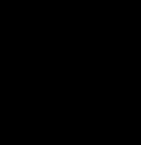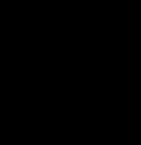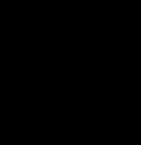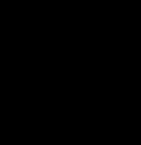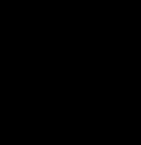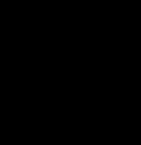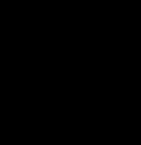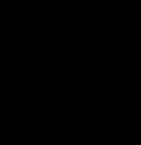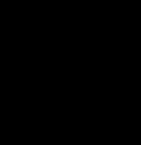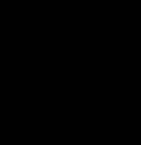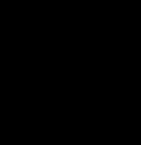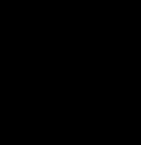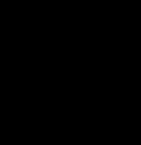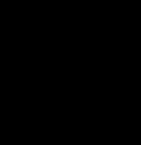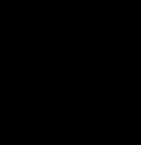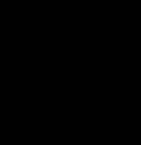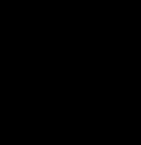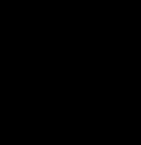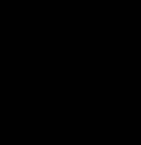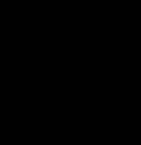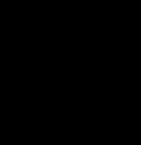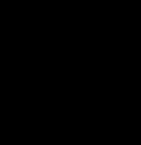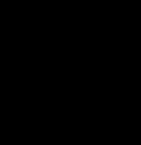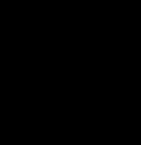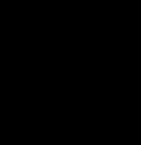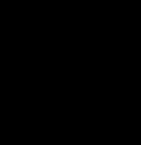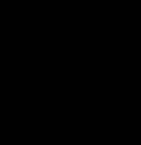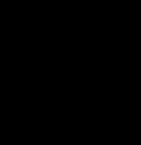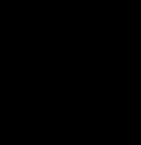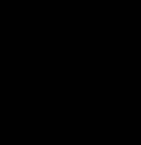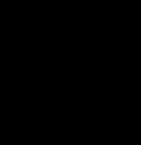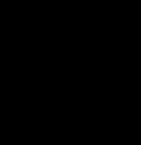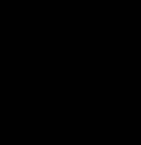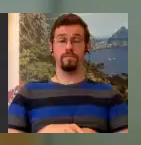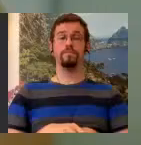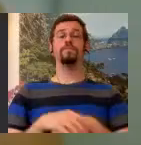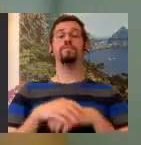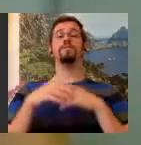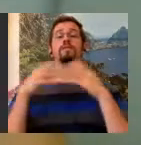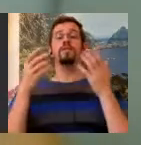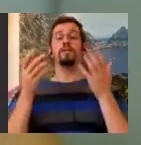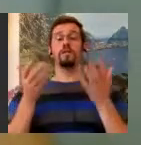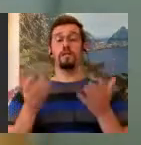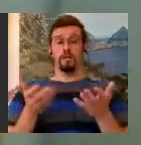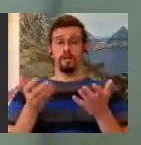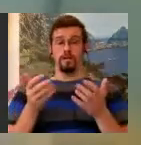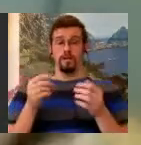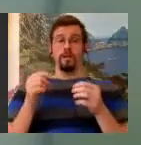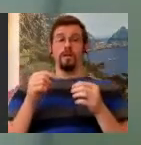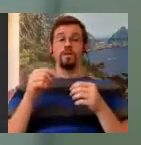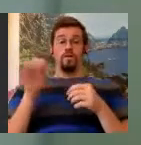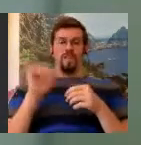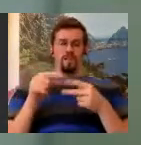here we go. Okay. Now, going back to the most crucial